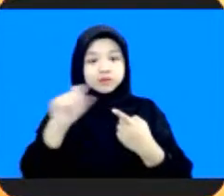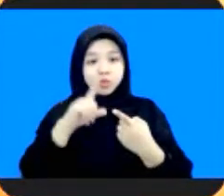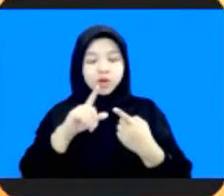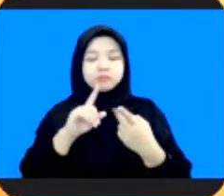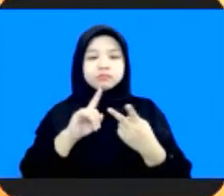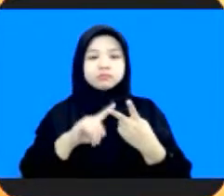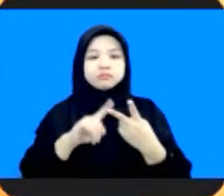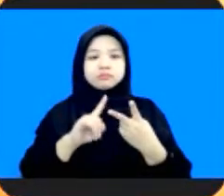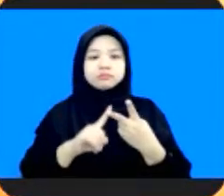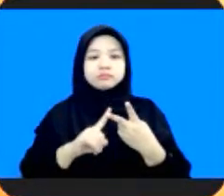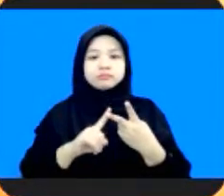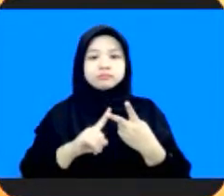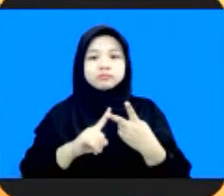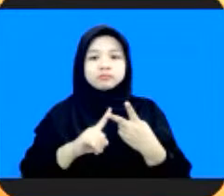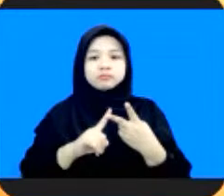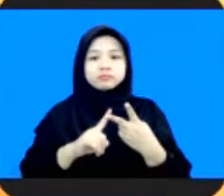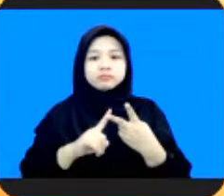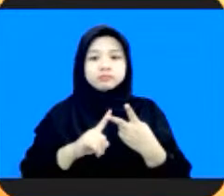Dr. Park, you go first.